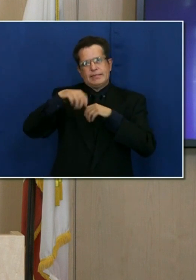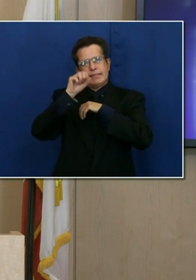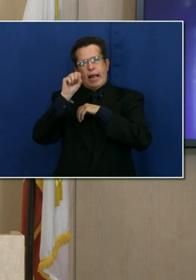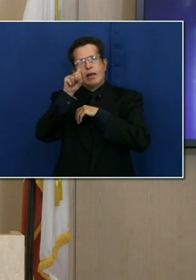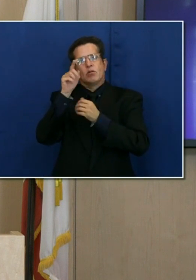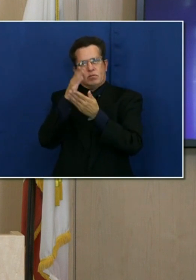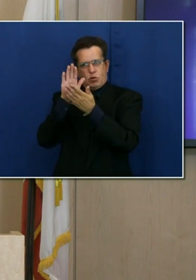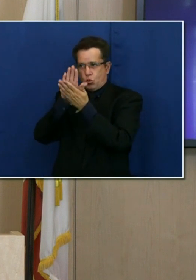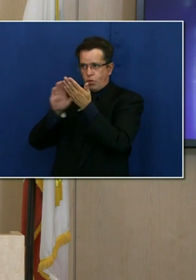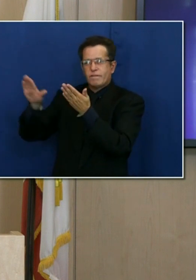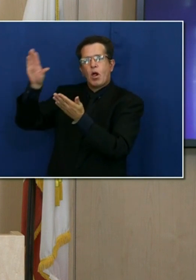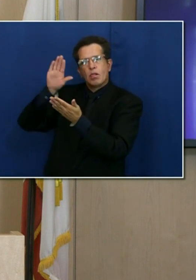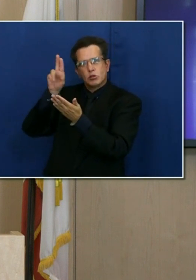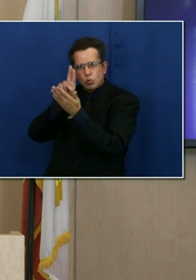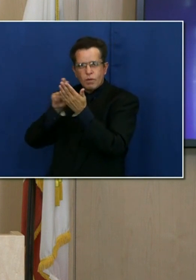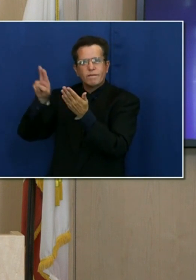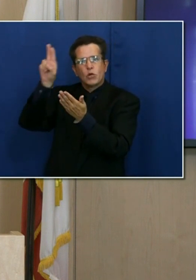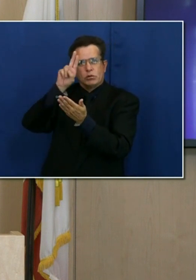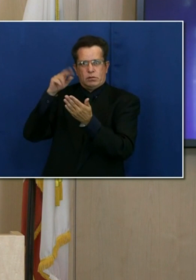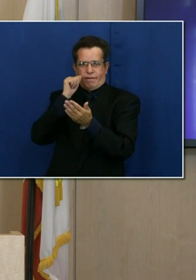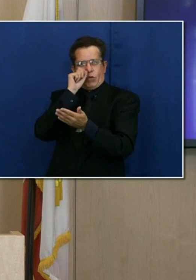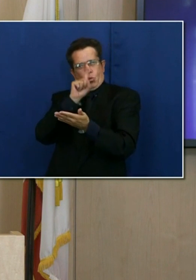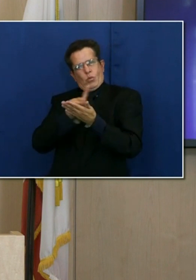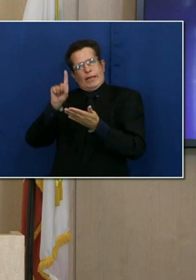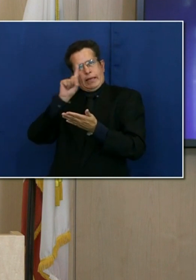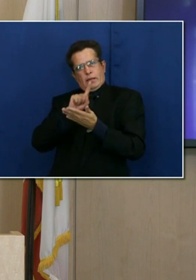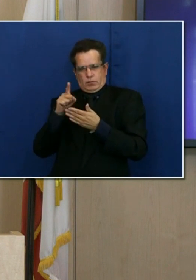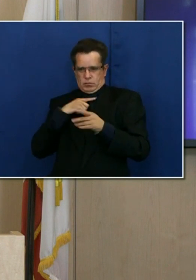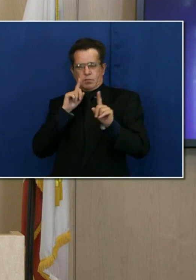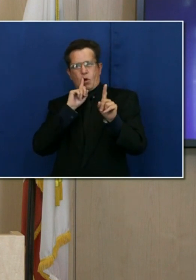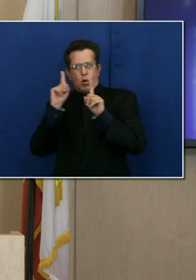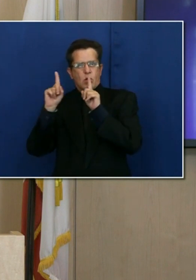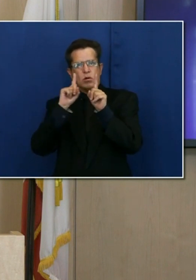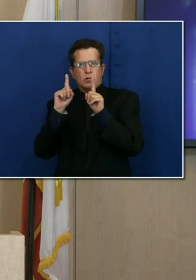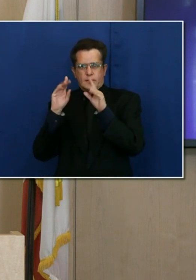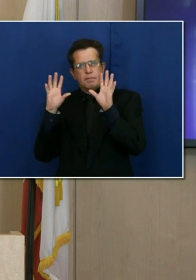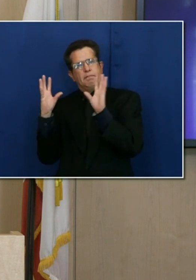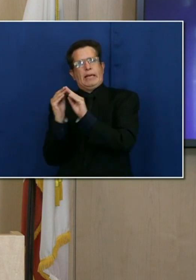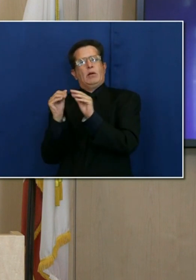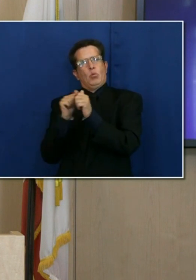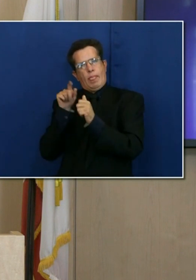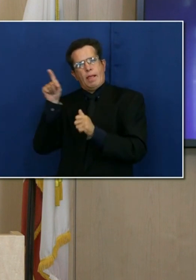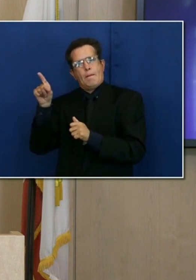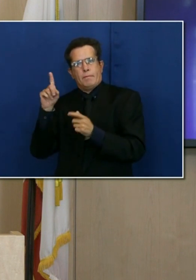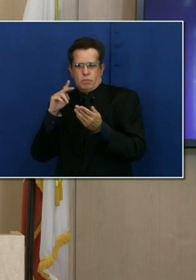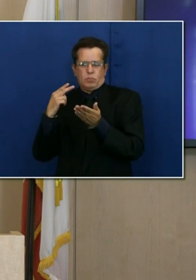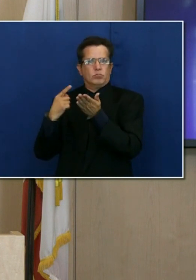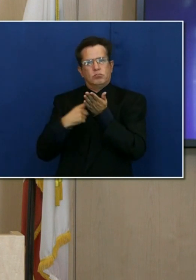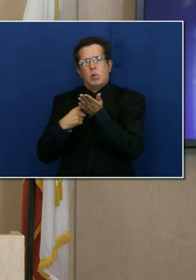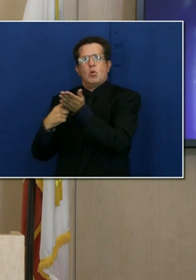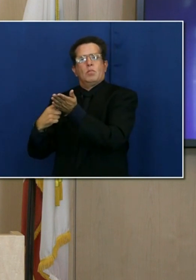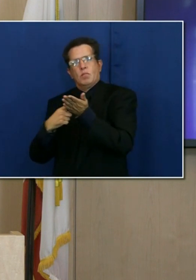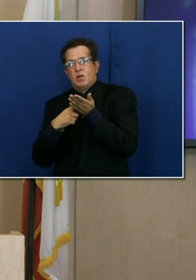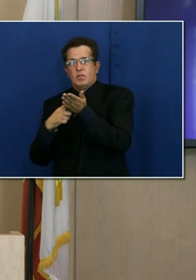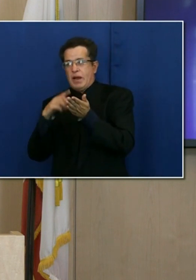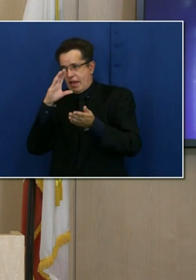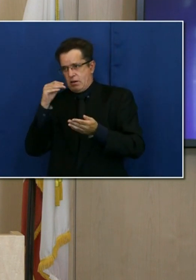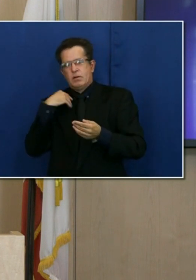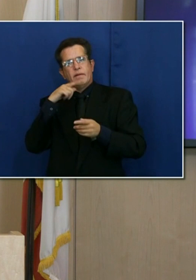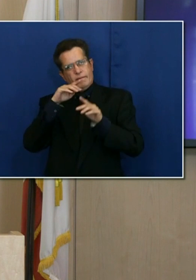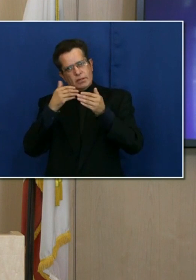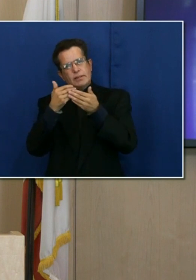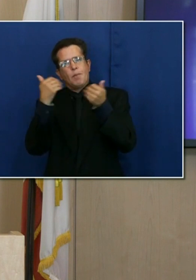higher learning, colleges and universities with weekly meetings together. And in fact, we've had separate meetings